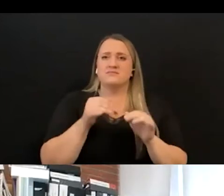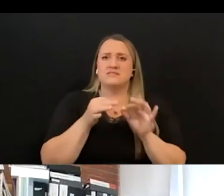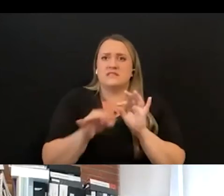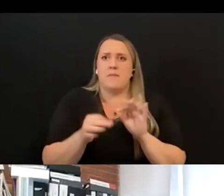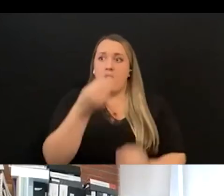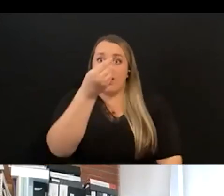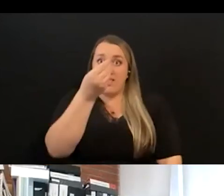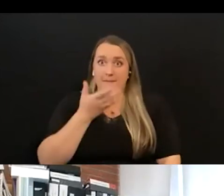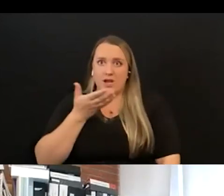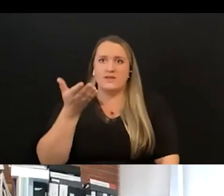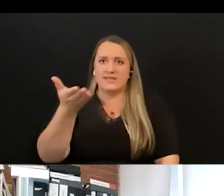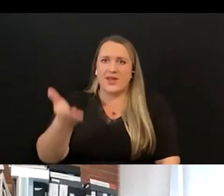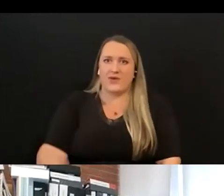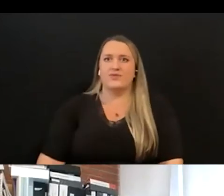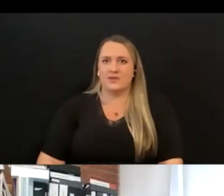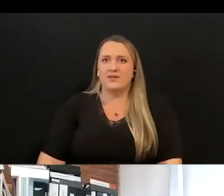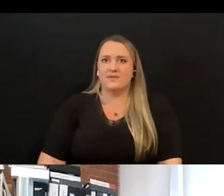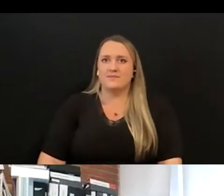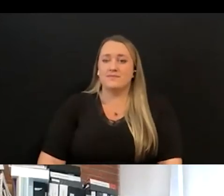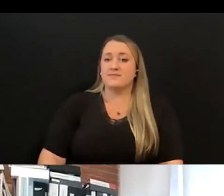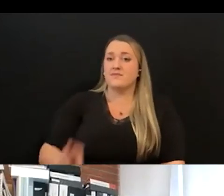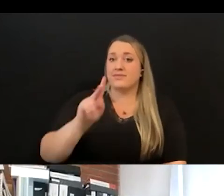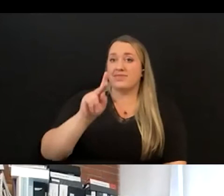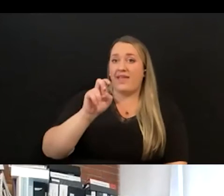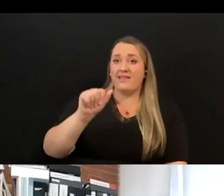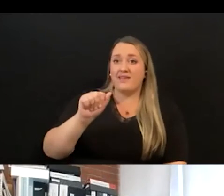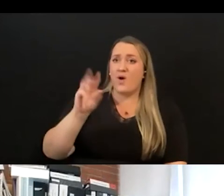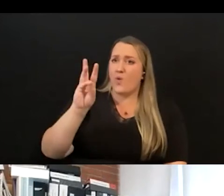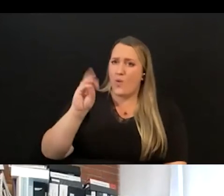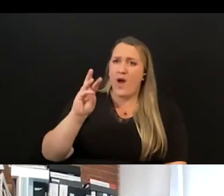there. Wow. Yeah, I see that.